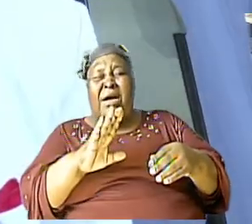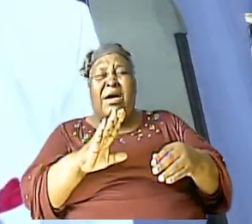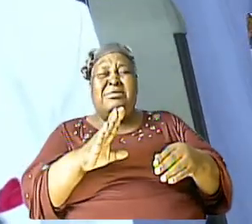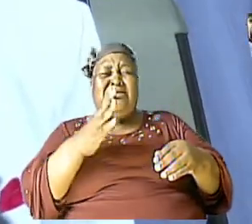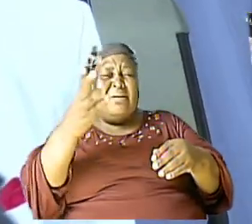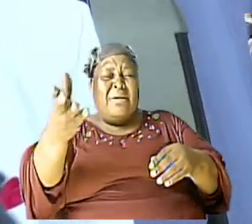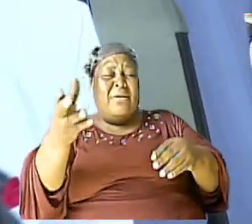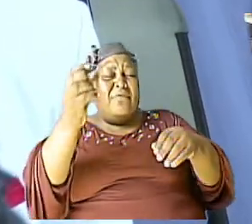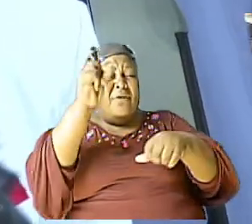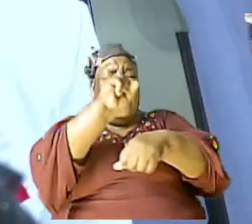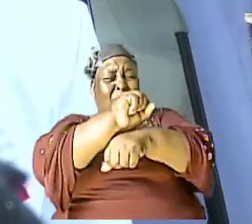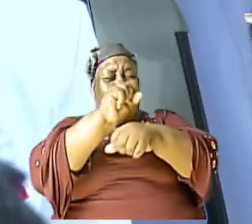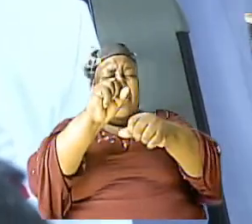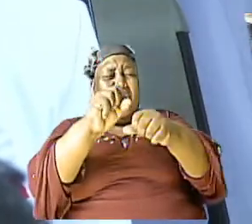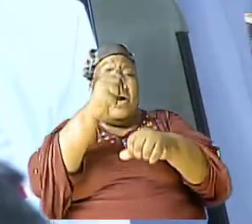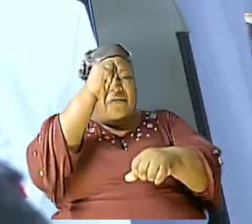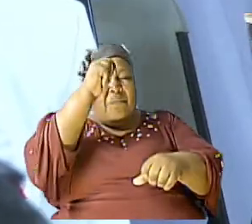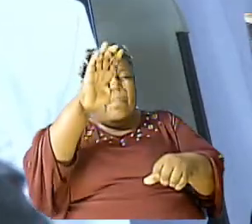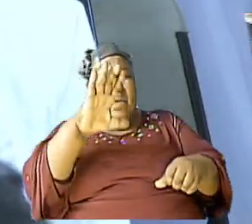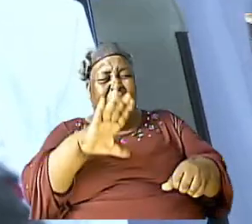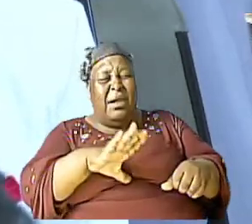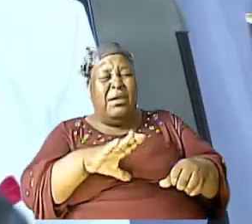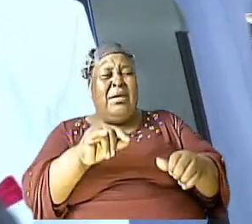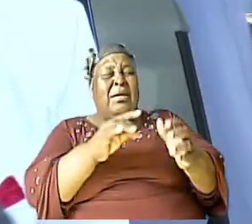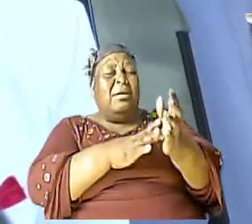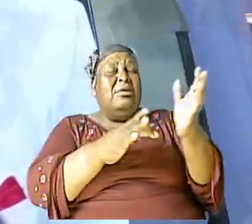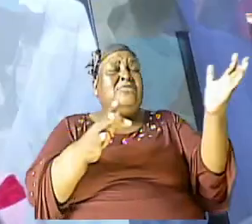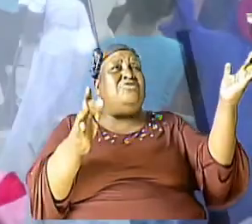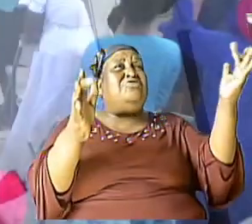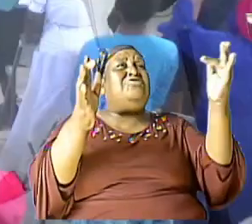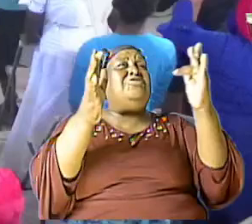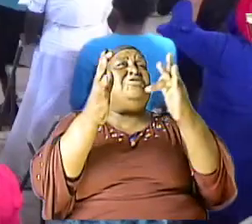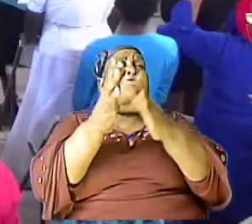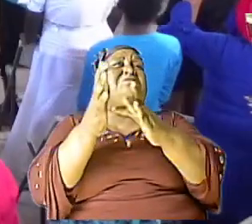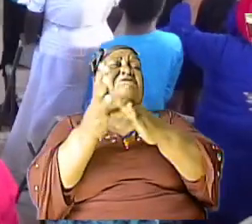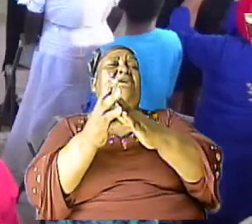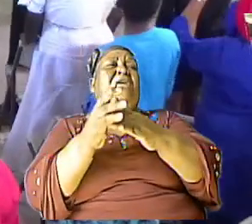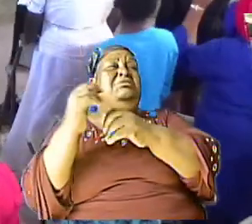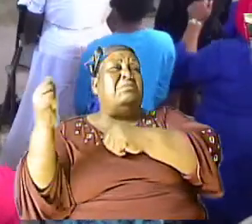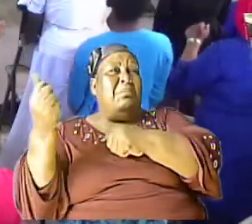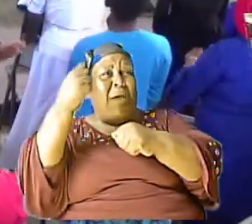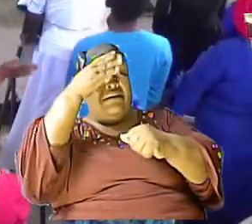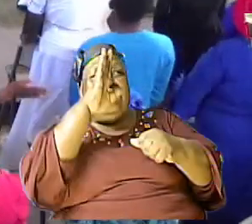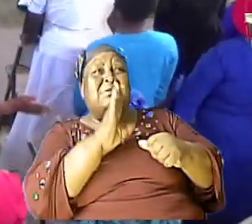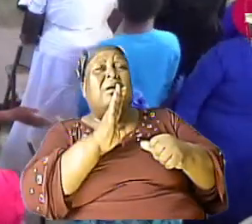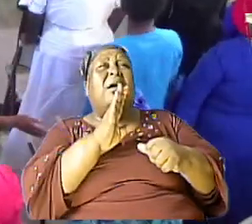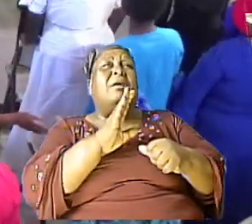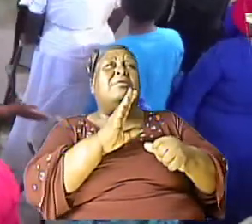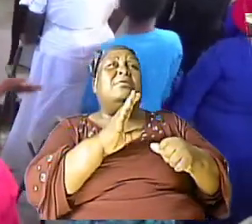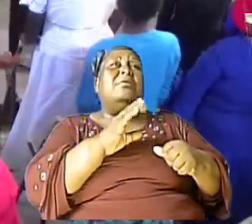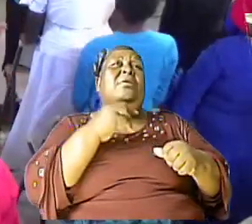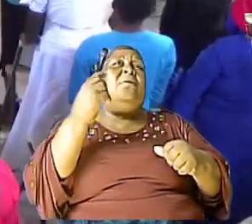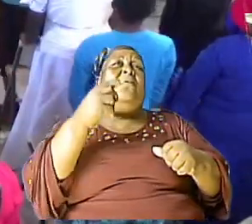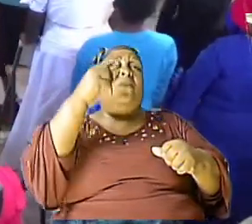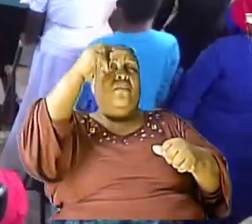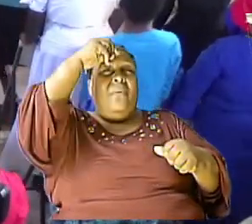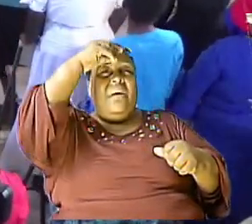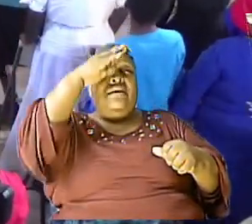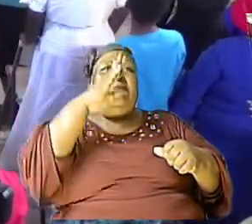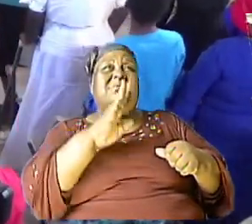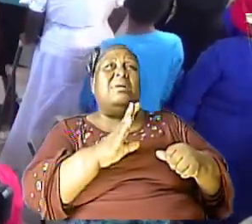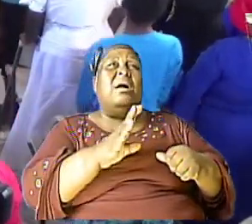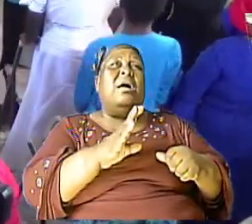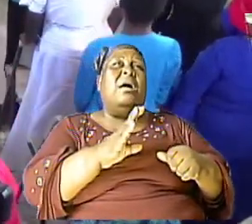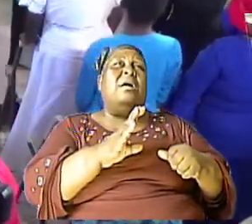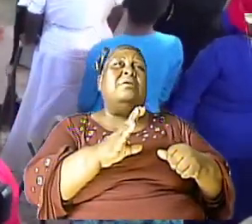the work of men. But you, mighty God, you are the most high God. You are worthy to